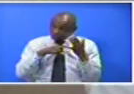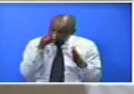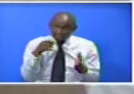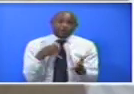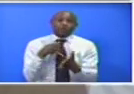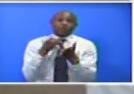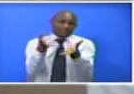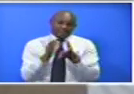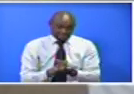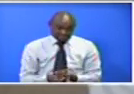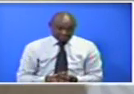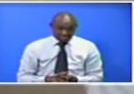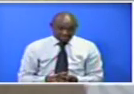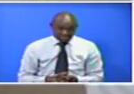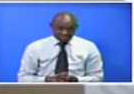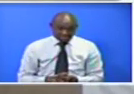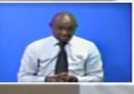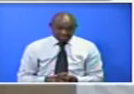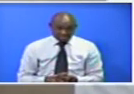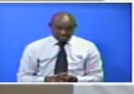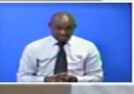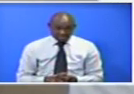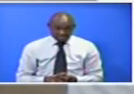them. All the clerks,